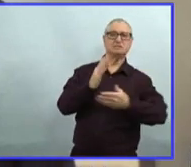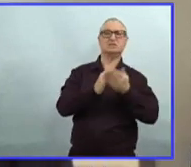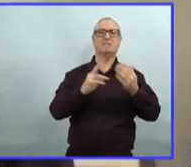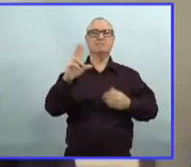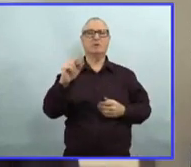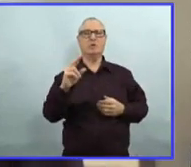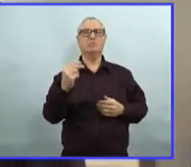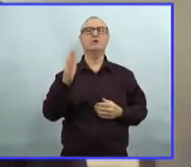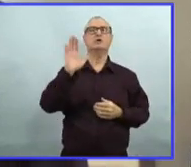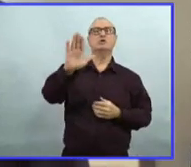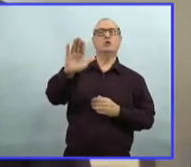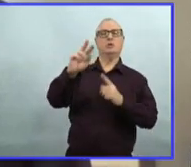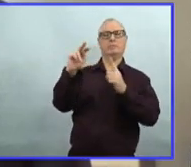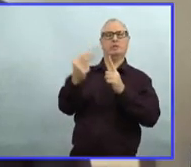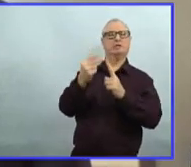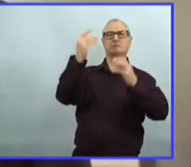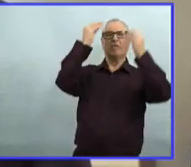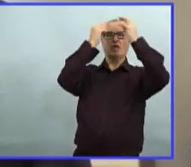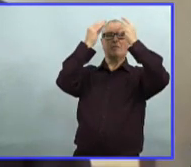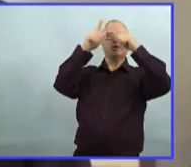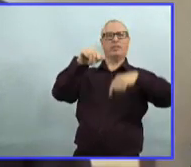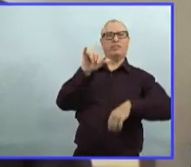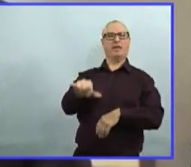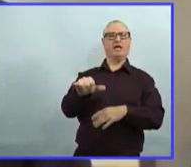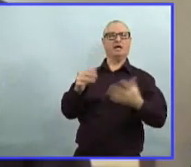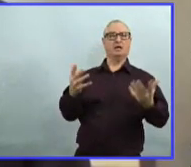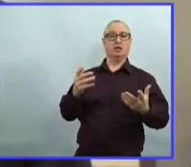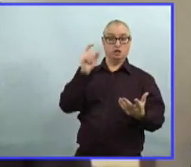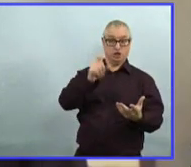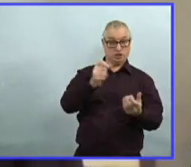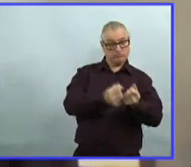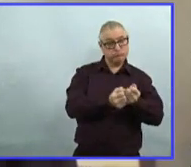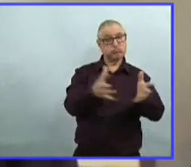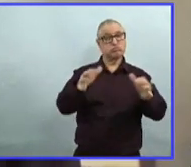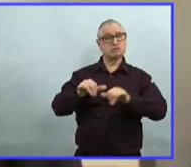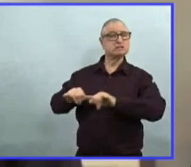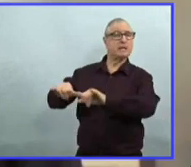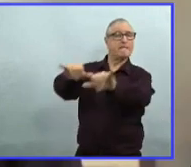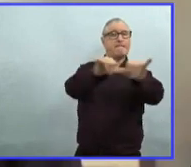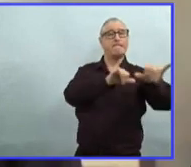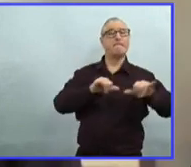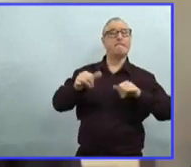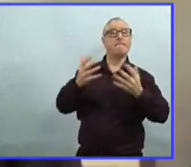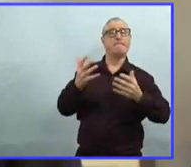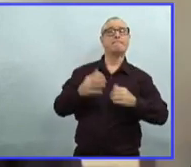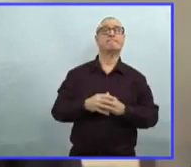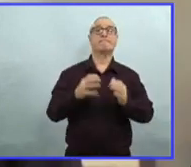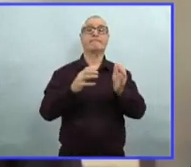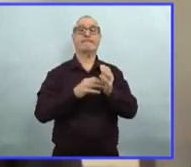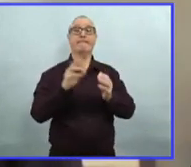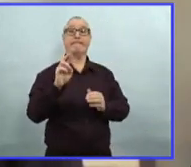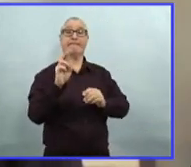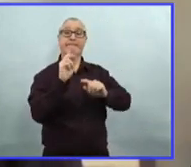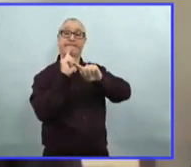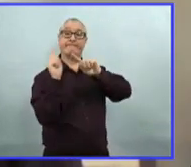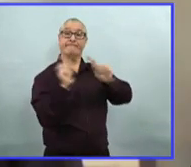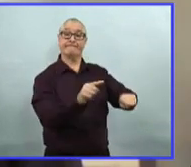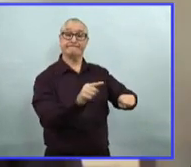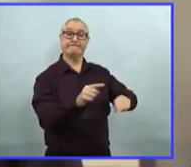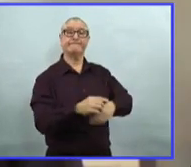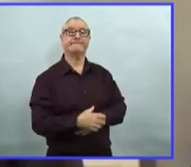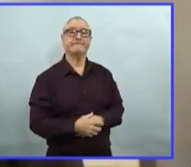Yeah, so remember the purpose of these tests is really to limit the chances